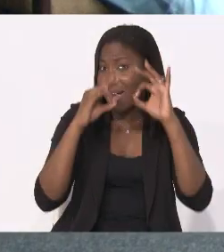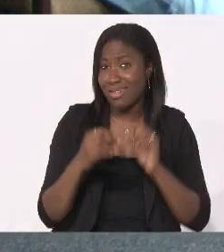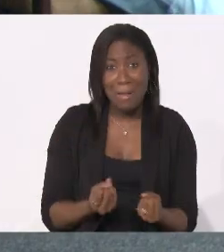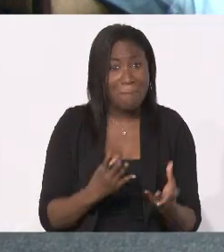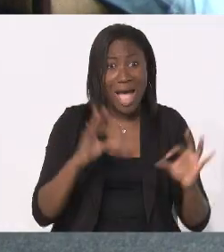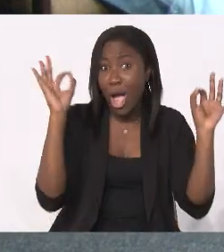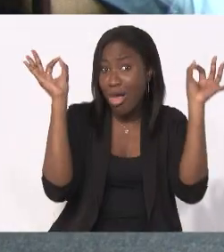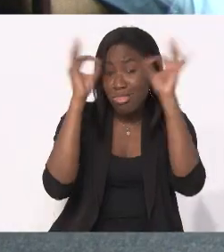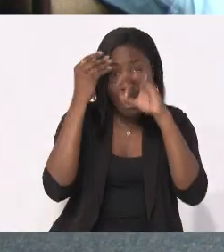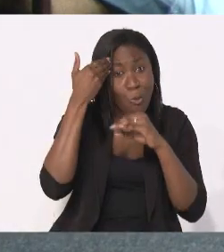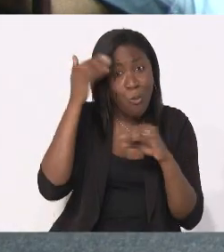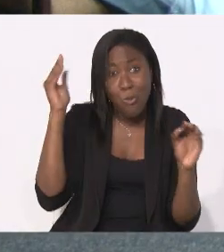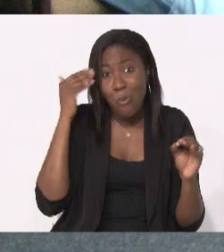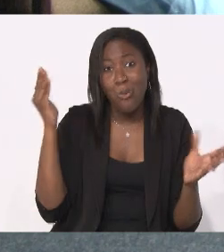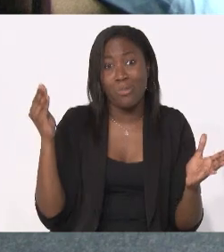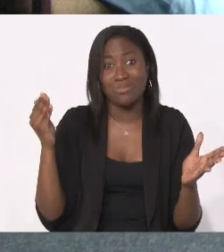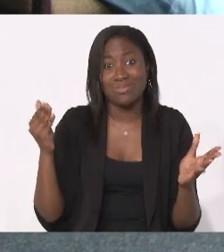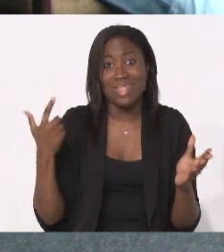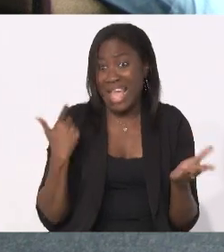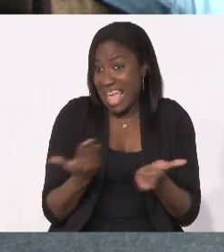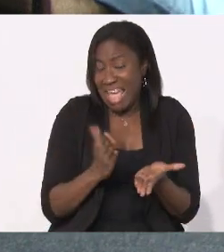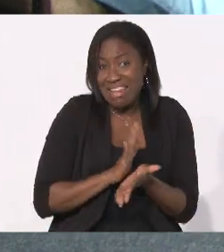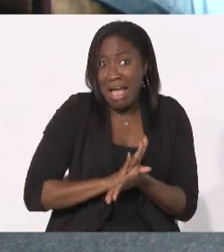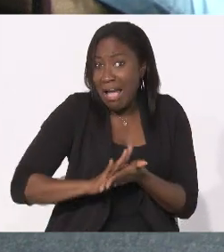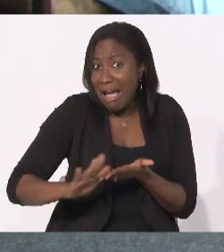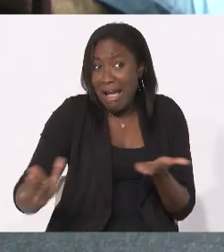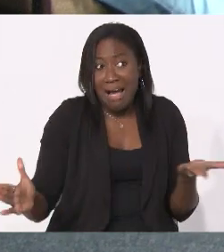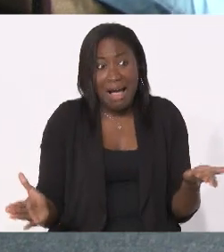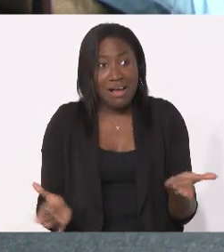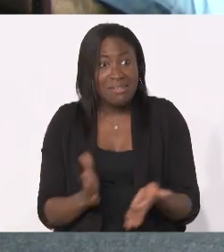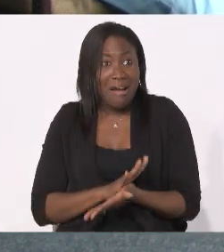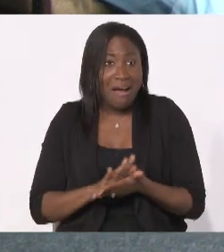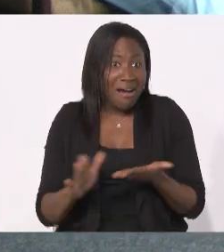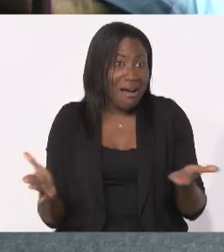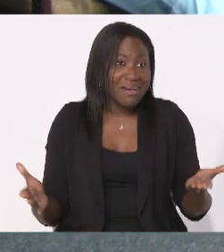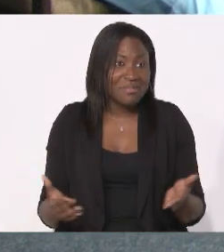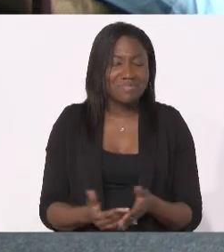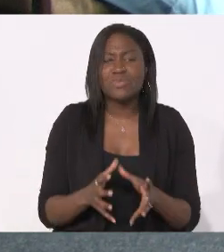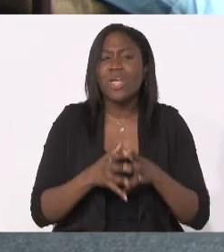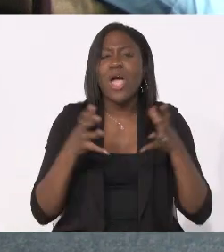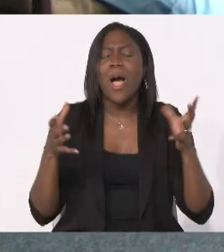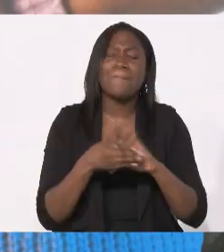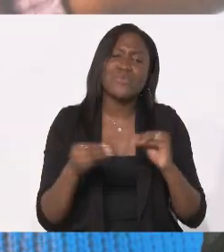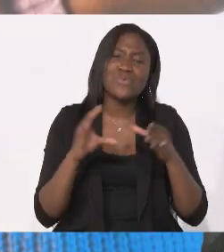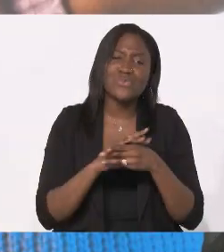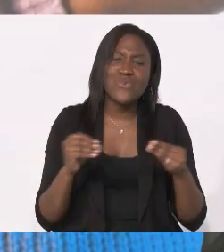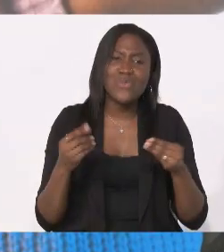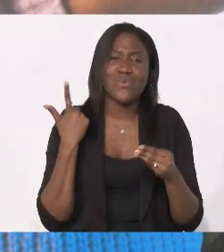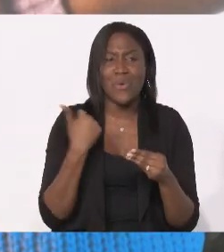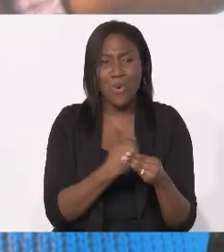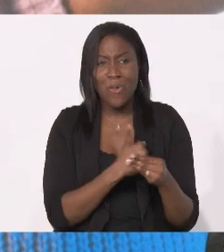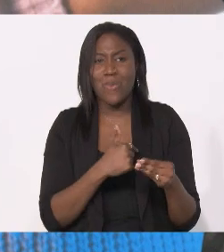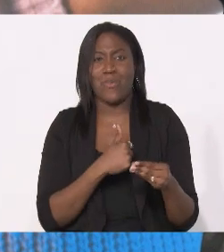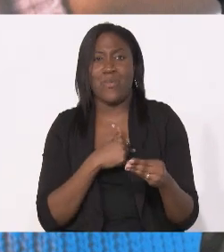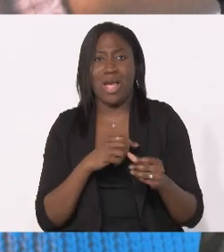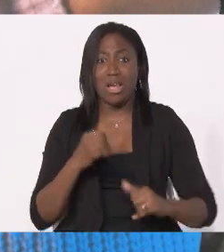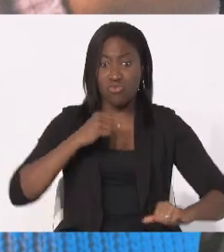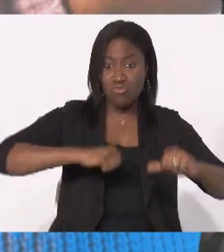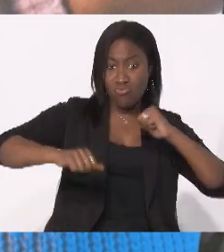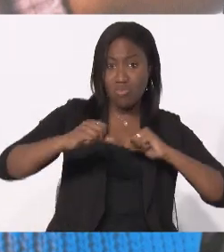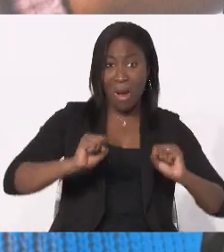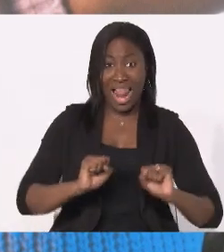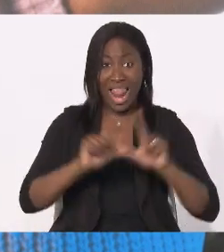about that, because they have an industry and it has to be fed. And so people write what they know about